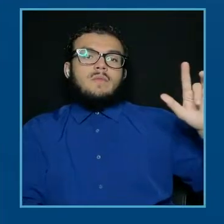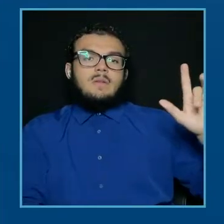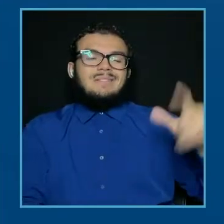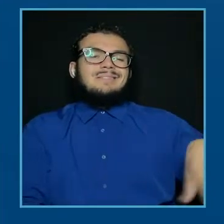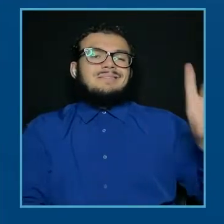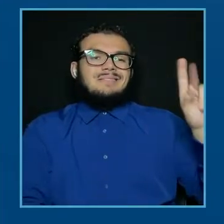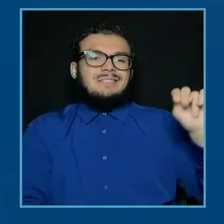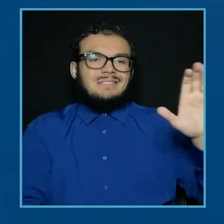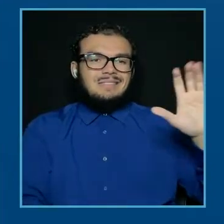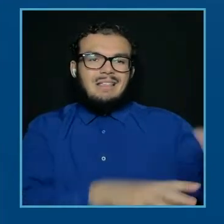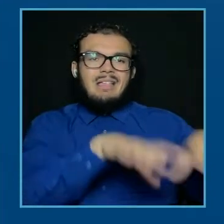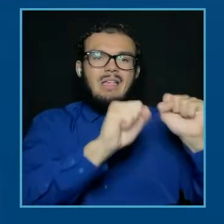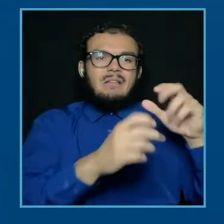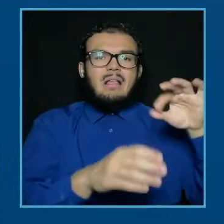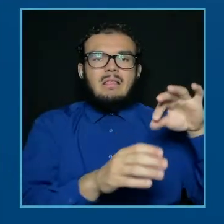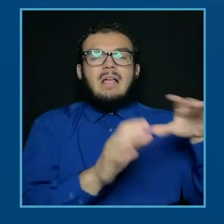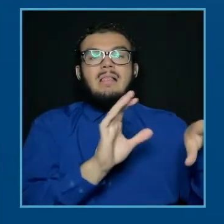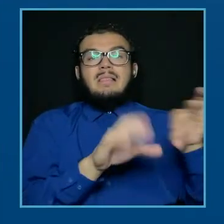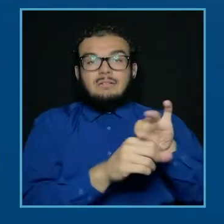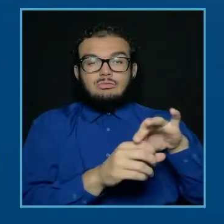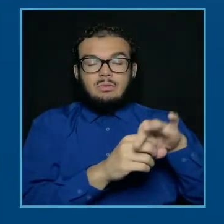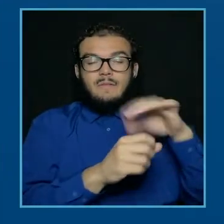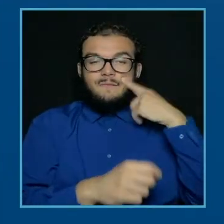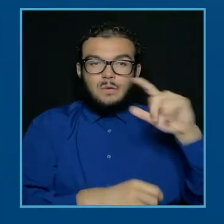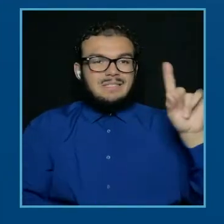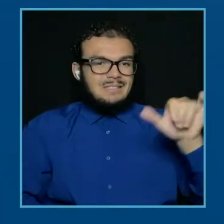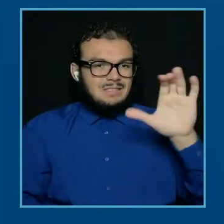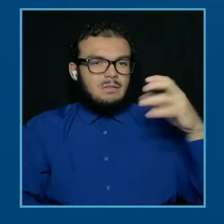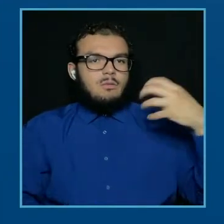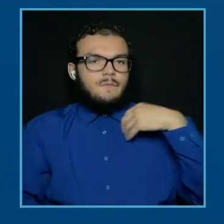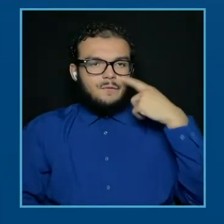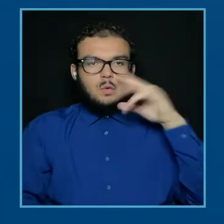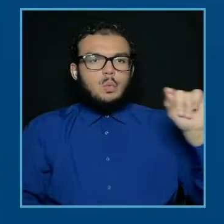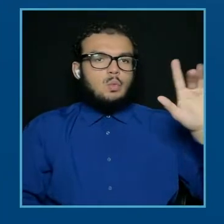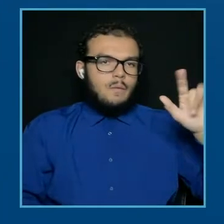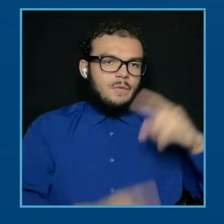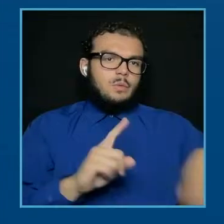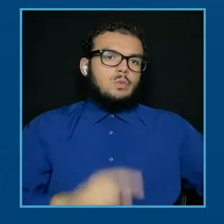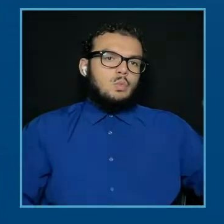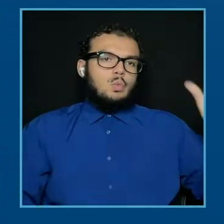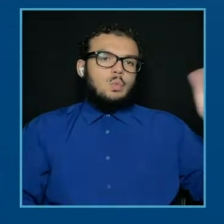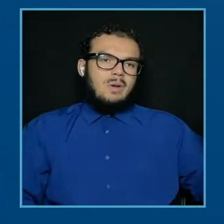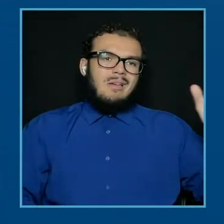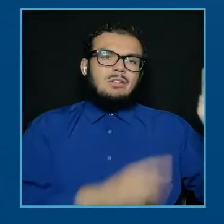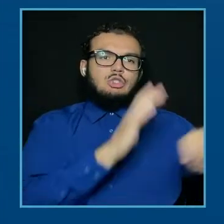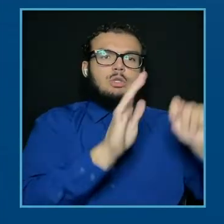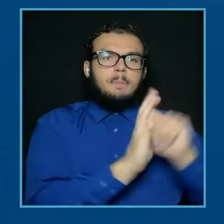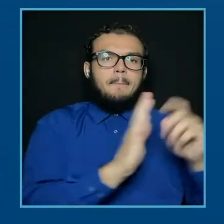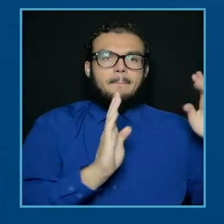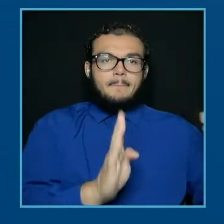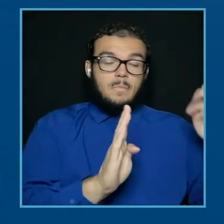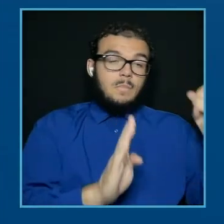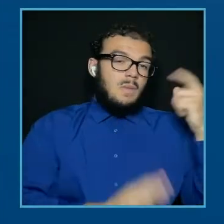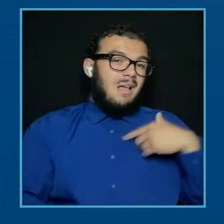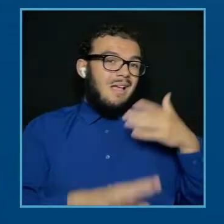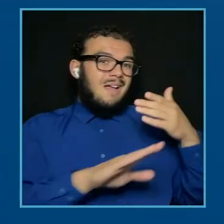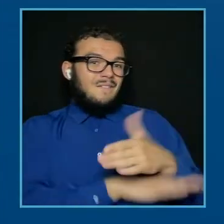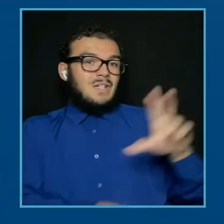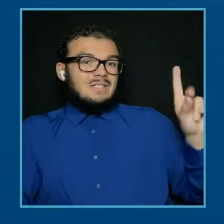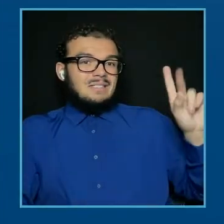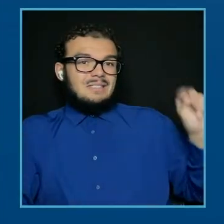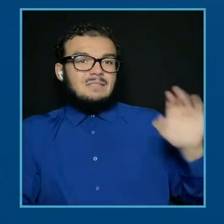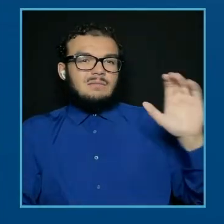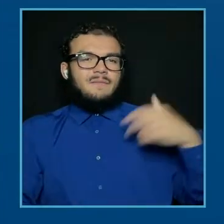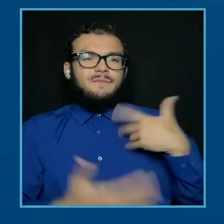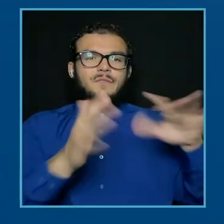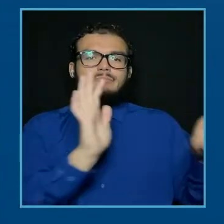held its elections for DNC officers for the 2025 to 2029 term. Whereas after the DNC had elected